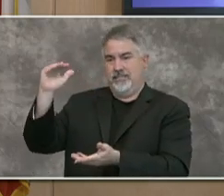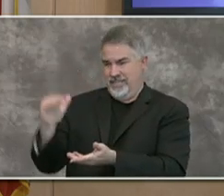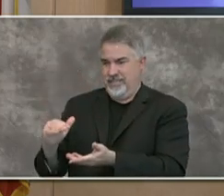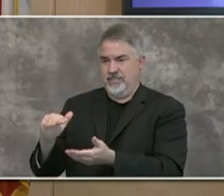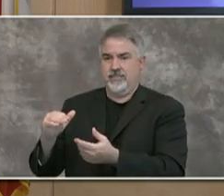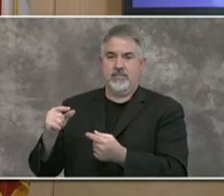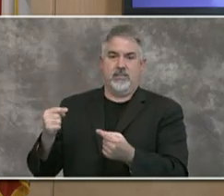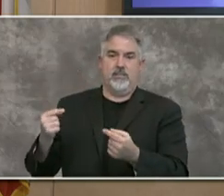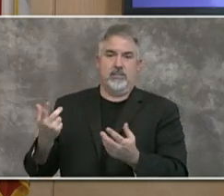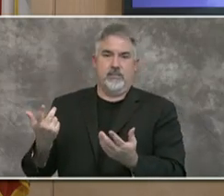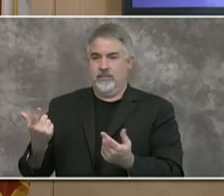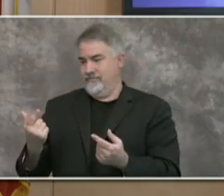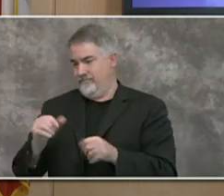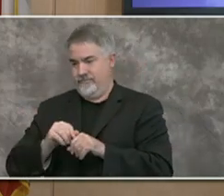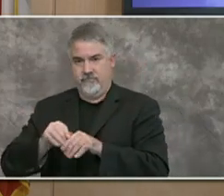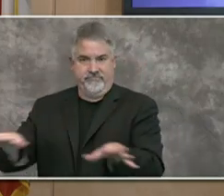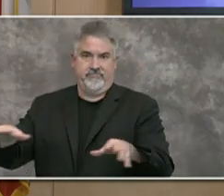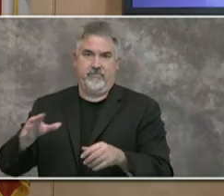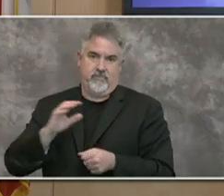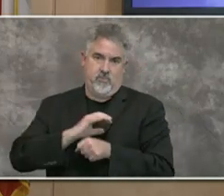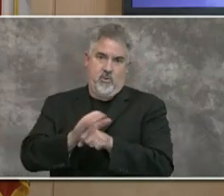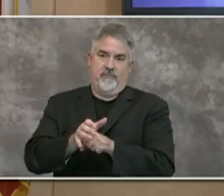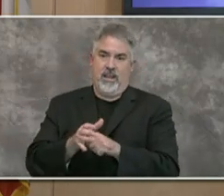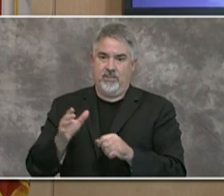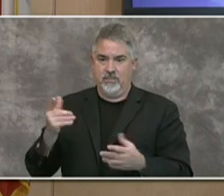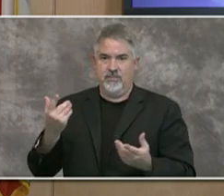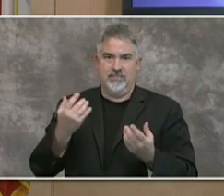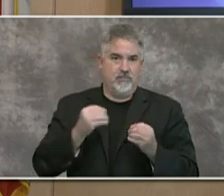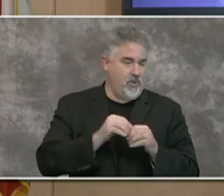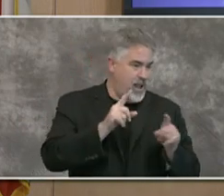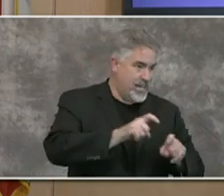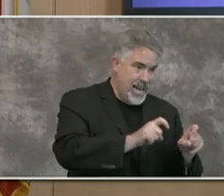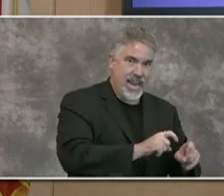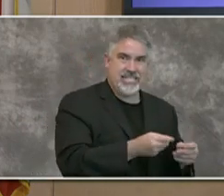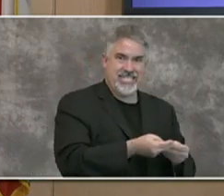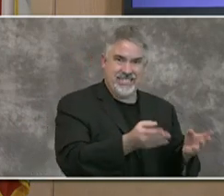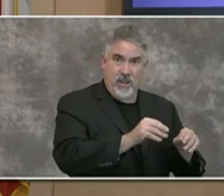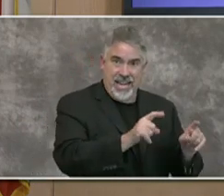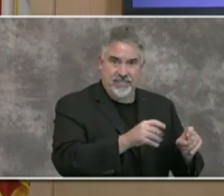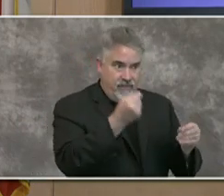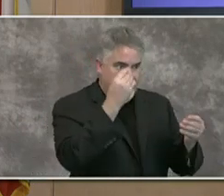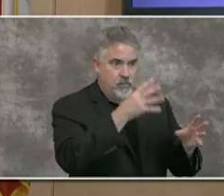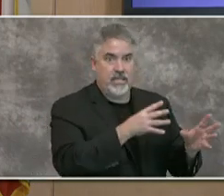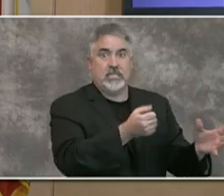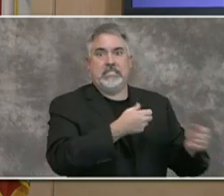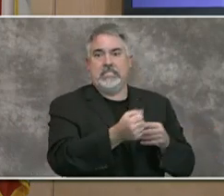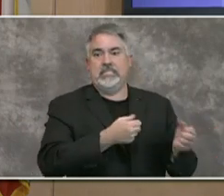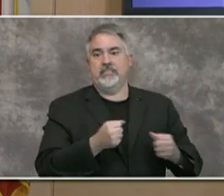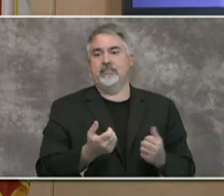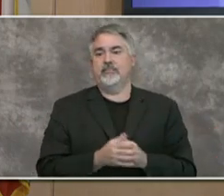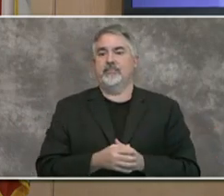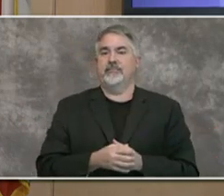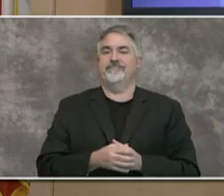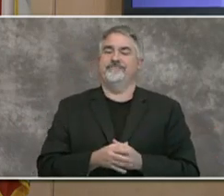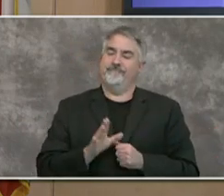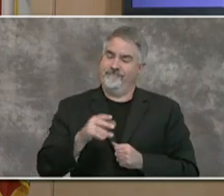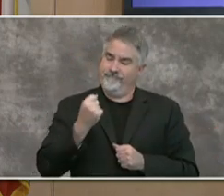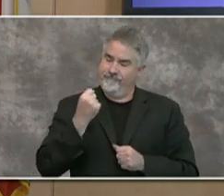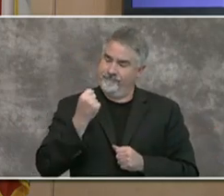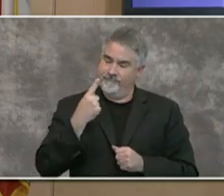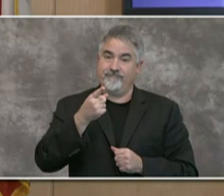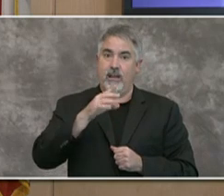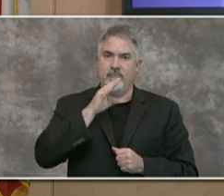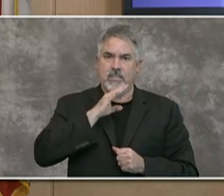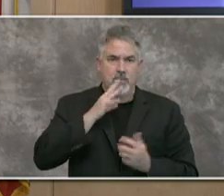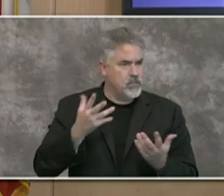that we have more data and more testing that can point us into more specific data. And so I recognize that it is a frustration that